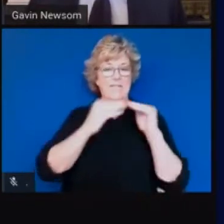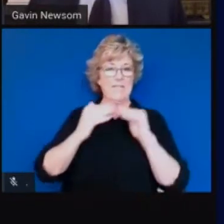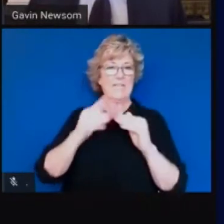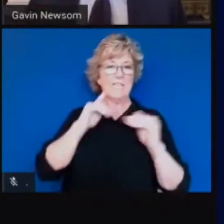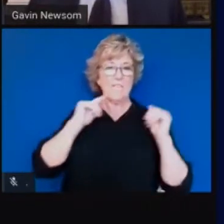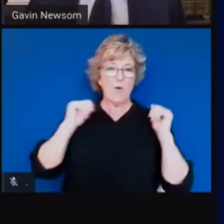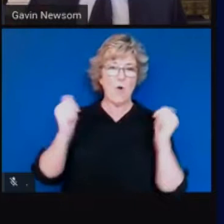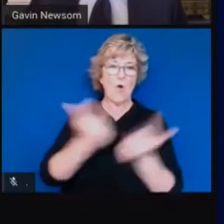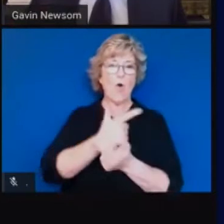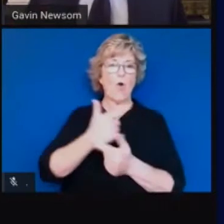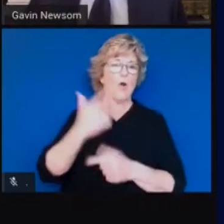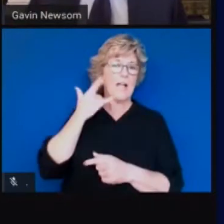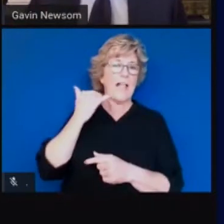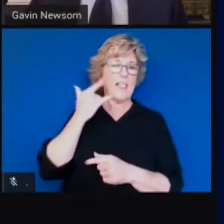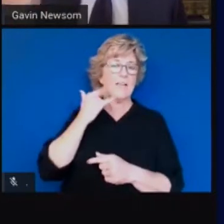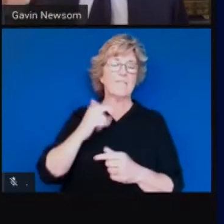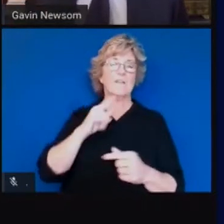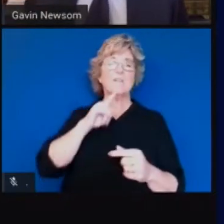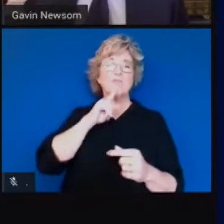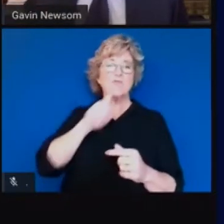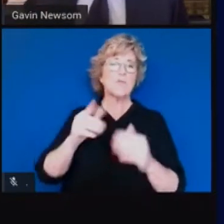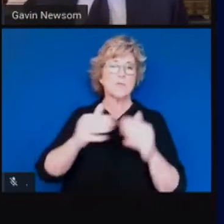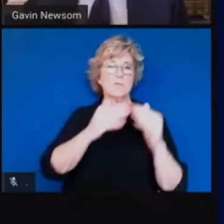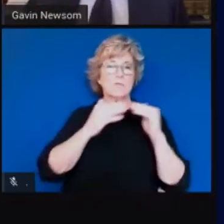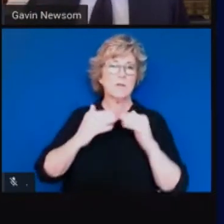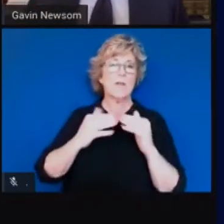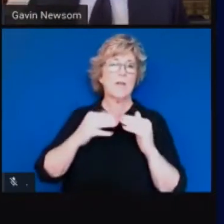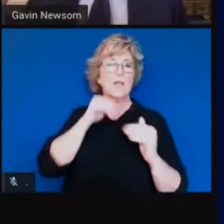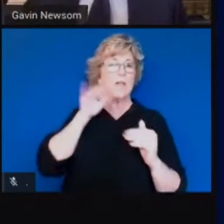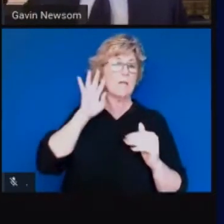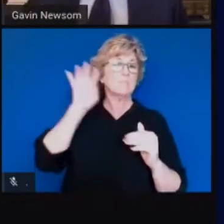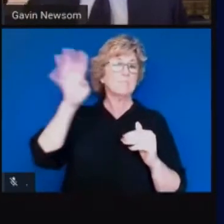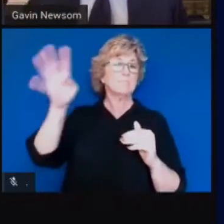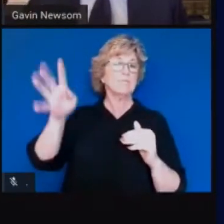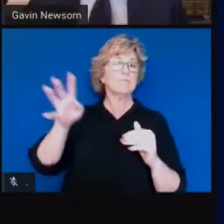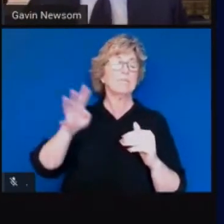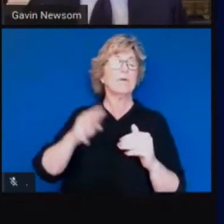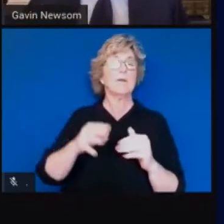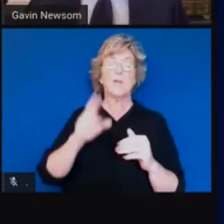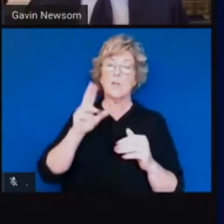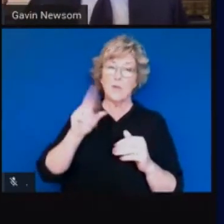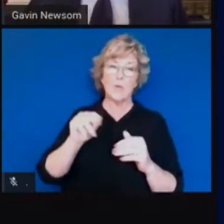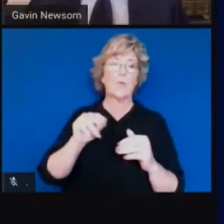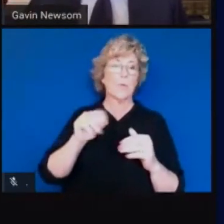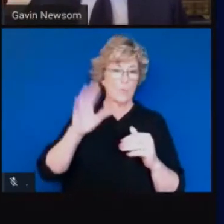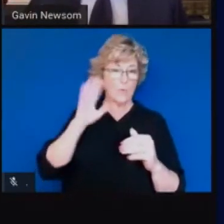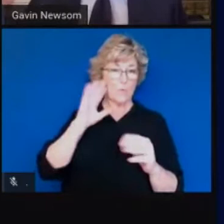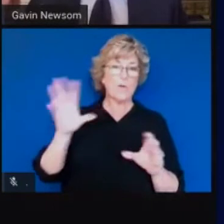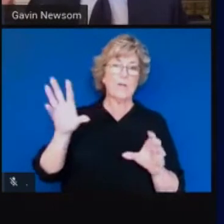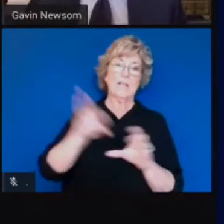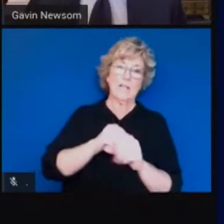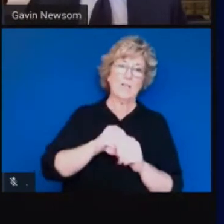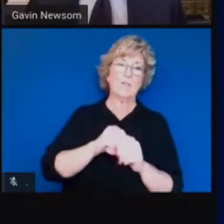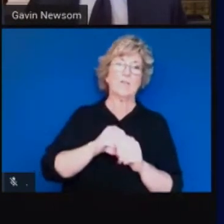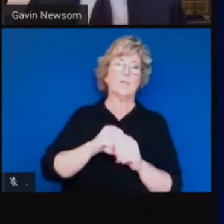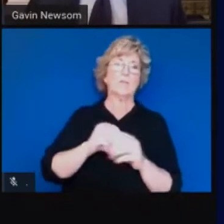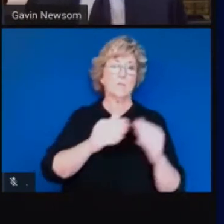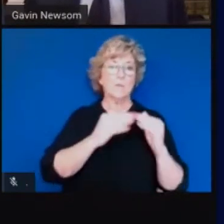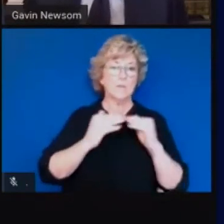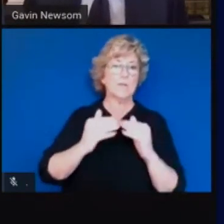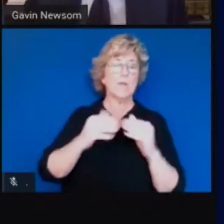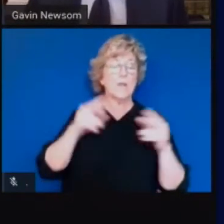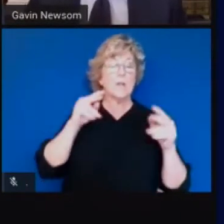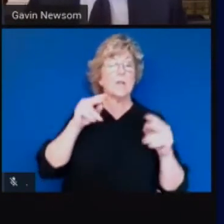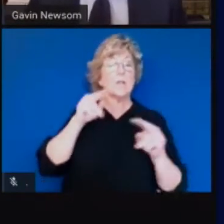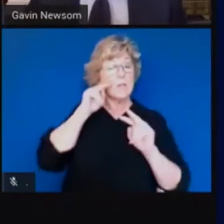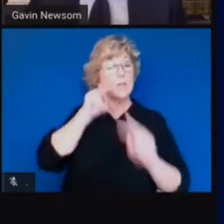True inclusion, true equity, not just rhetorical inclusion, rhetorical equity, that we deliver on this promise. Please tune in if